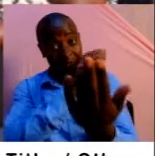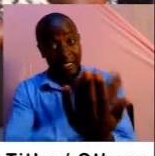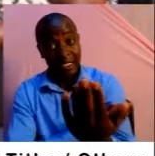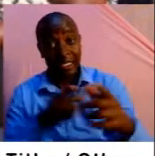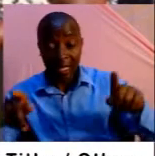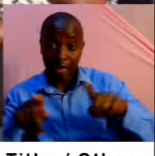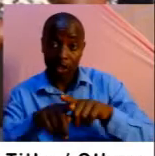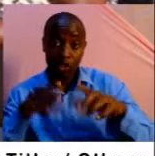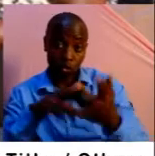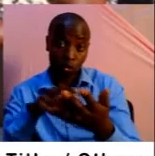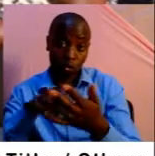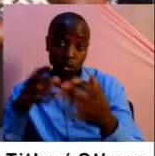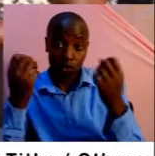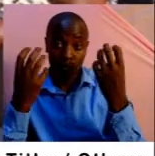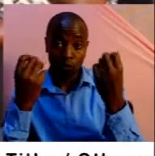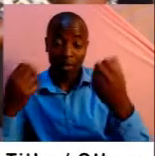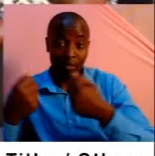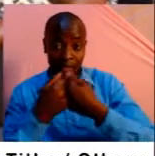walk through many challenges,